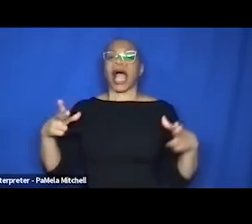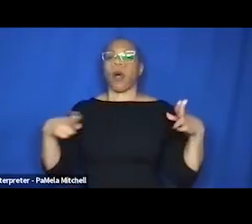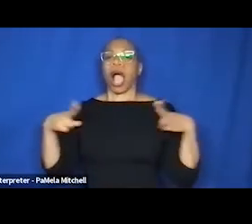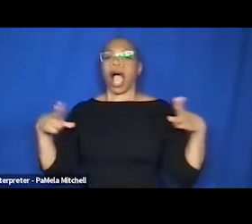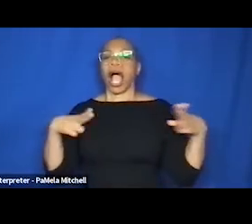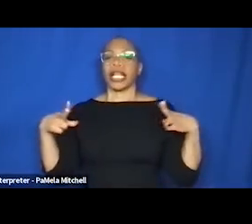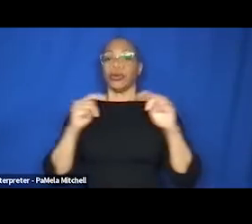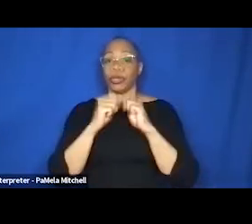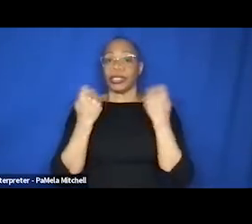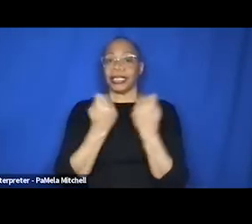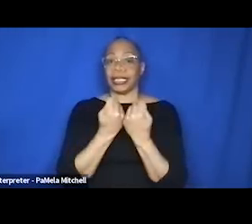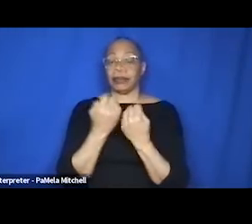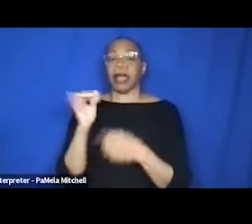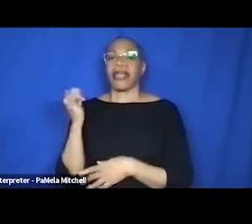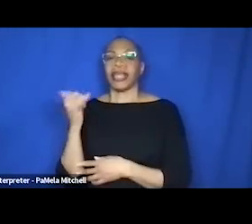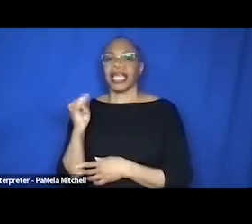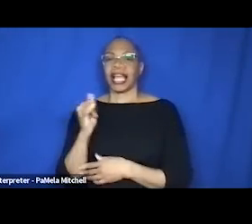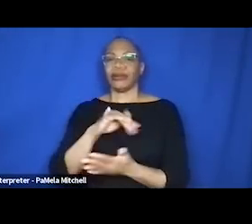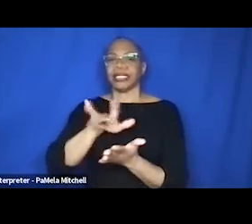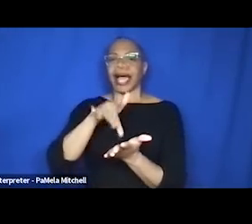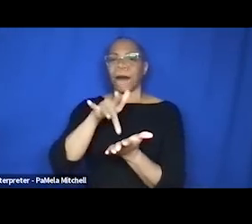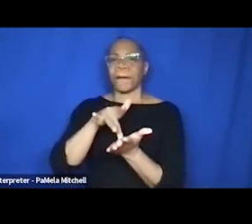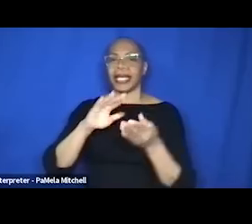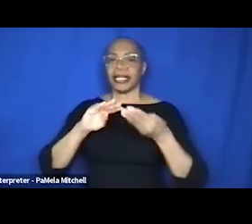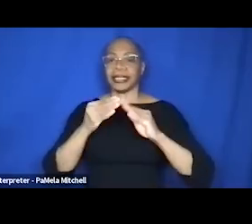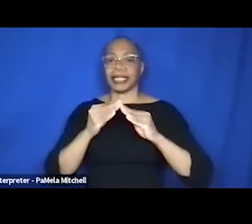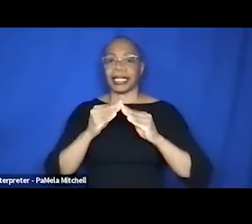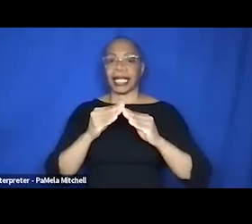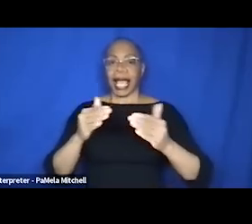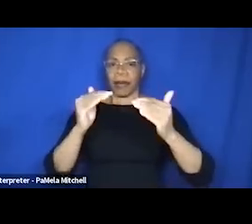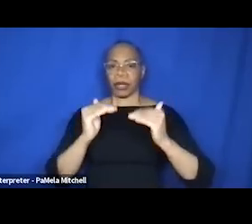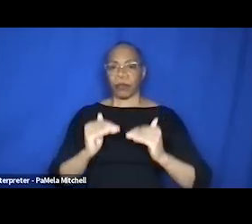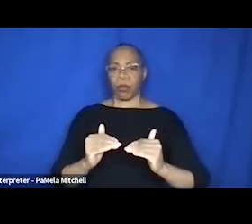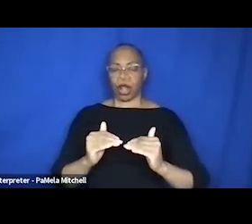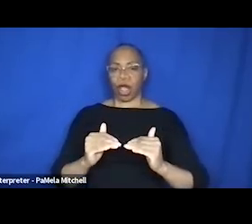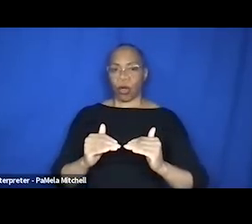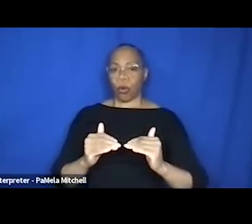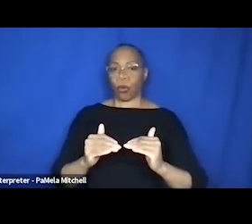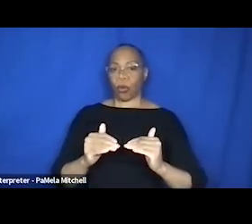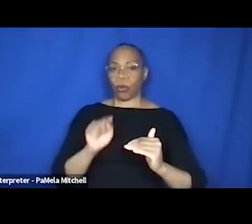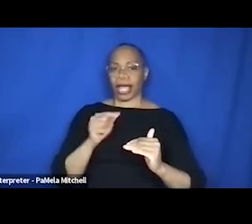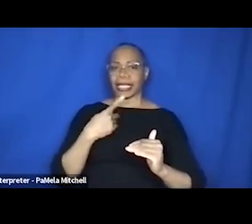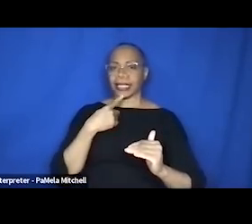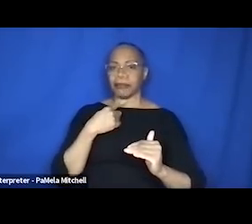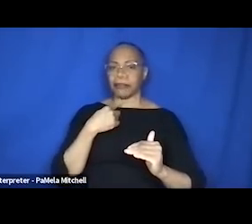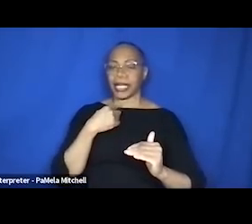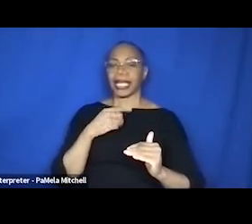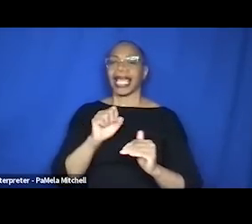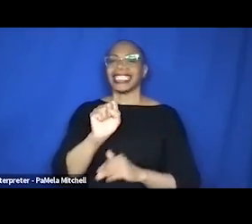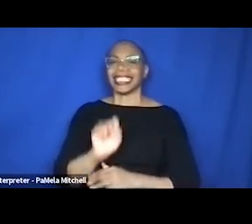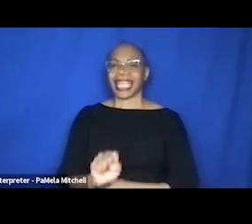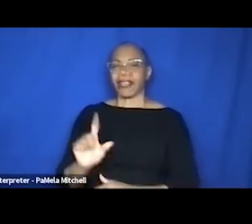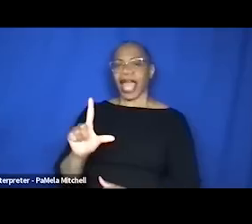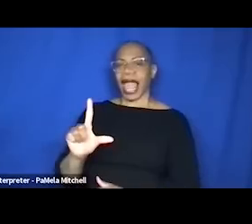The yellow is our Mid-City. And the one down below, the pinkish kind of one, is our South LA team. So